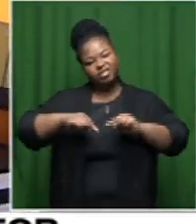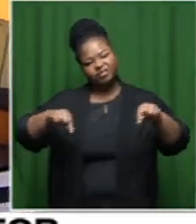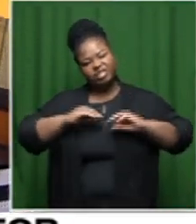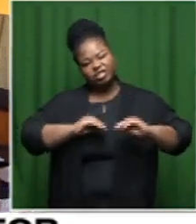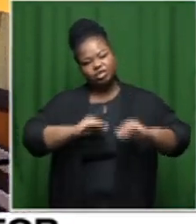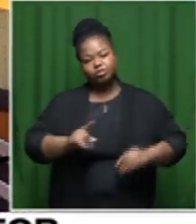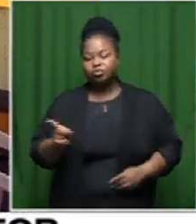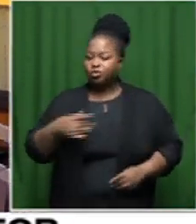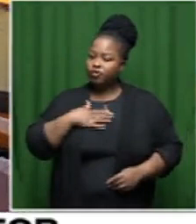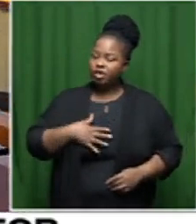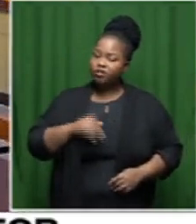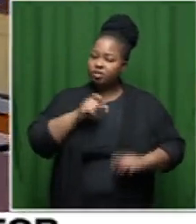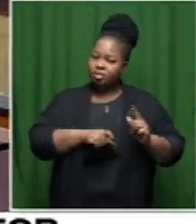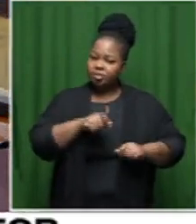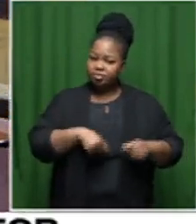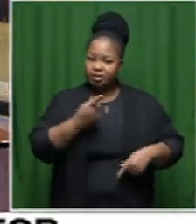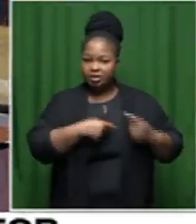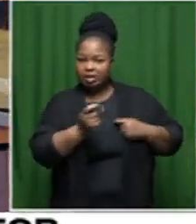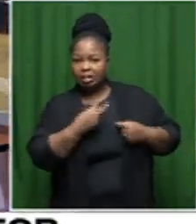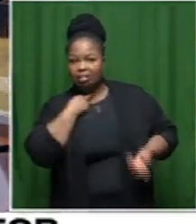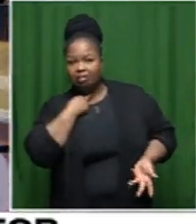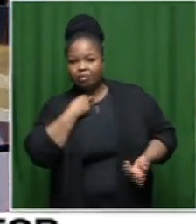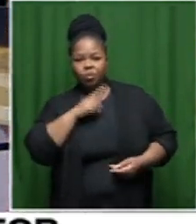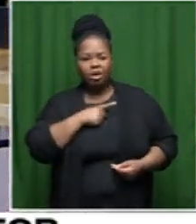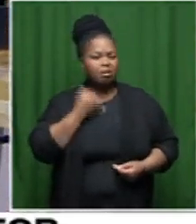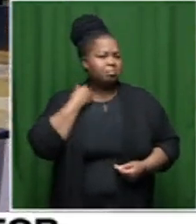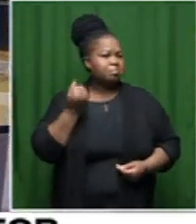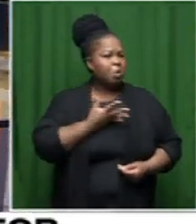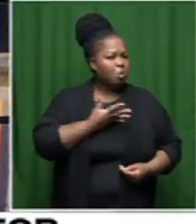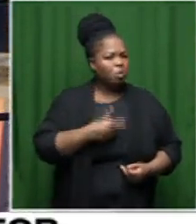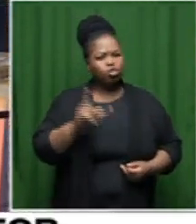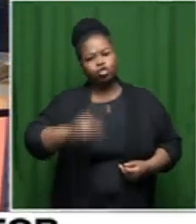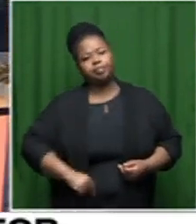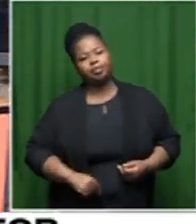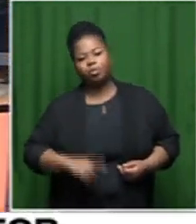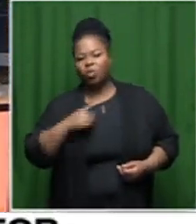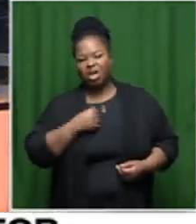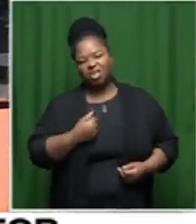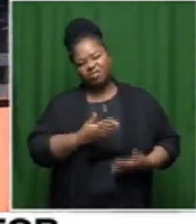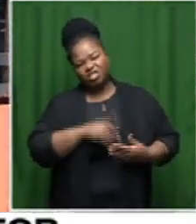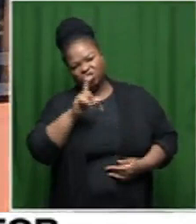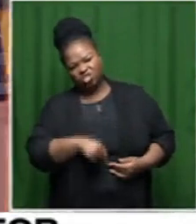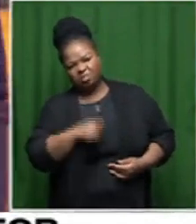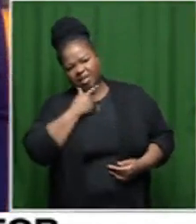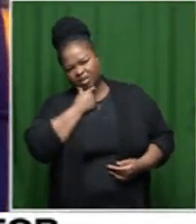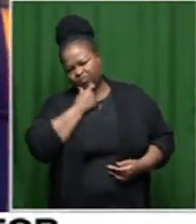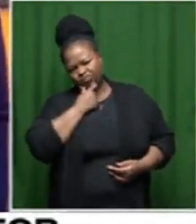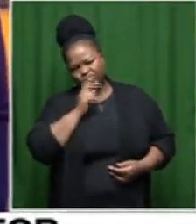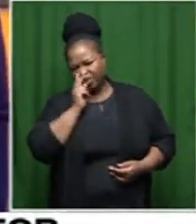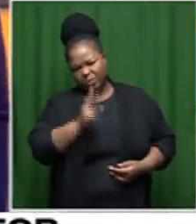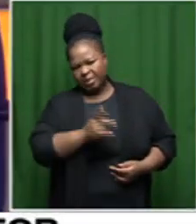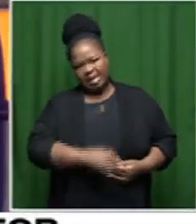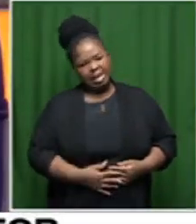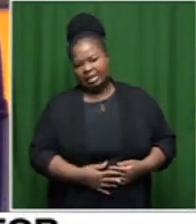artist fails or struggles to sell their work, is it because the work is overpriced or underpriced? Because if it's underpriced, some potential buyers may look at